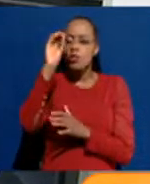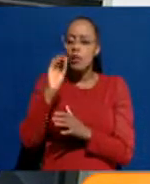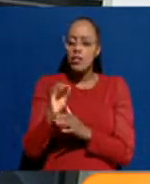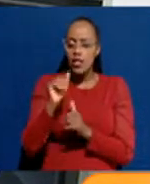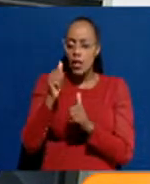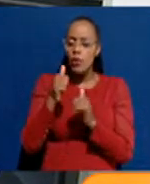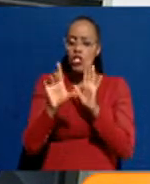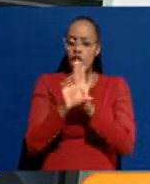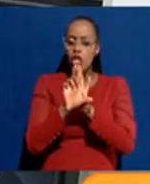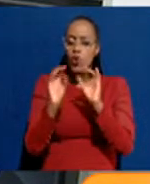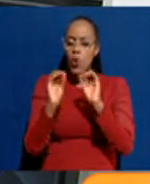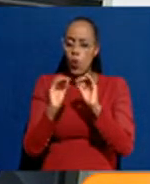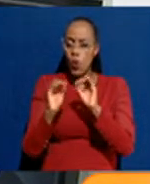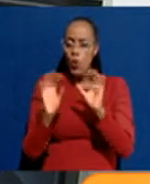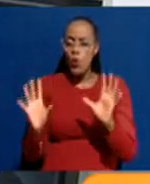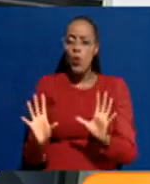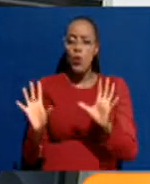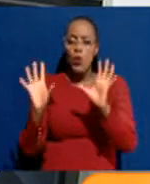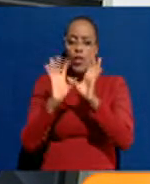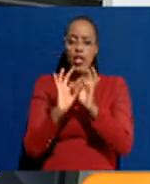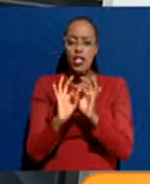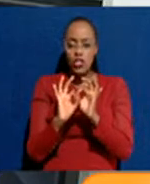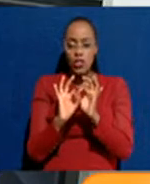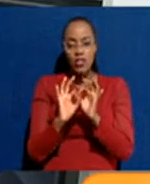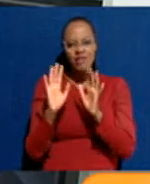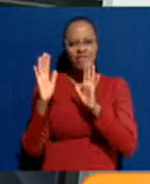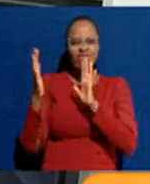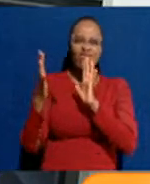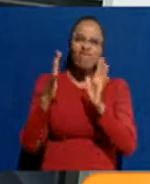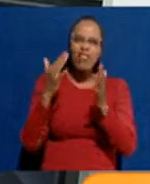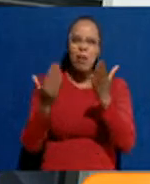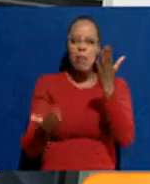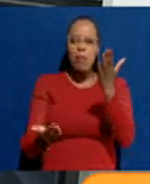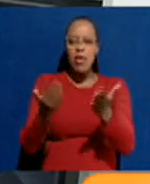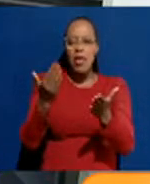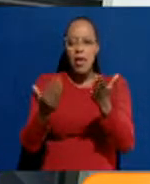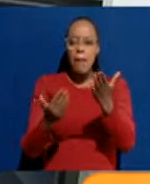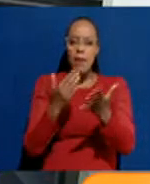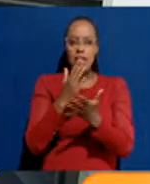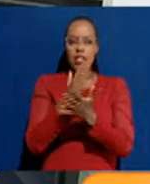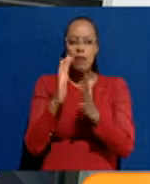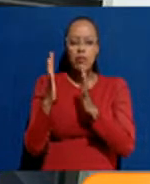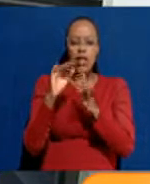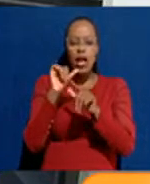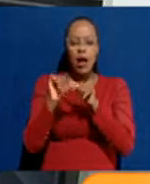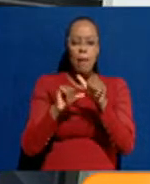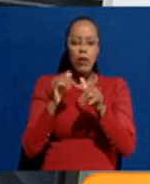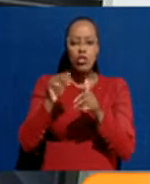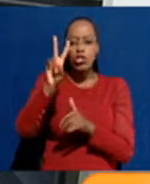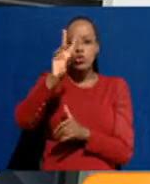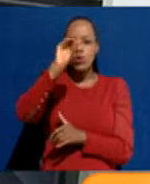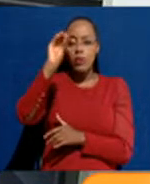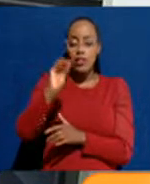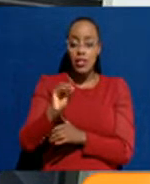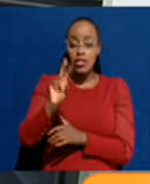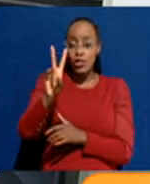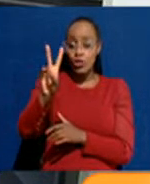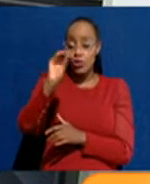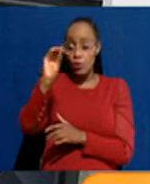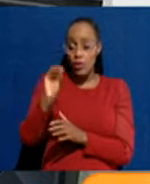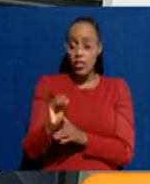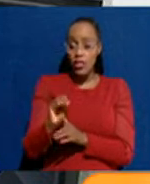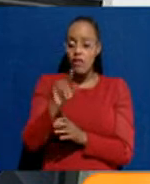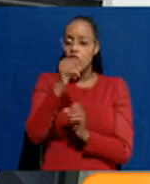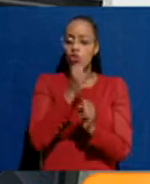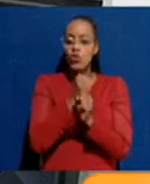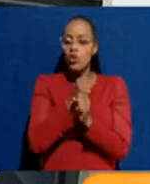illegal connections? It could just be somewhere around 2%. 2%? At most. And what are